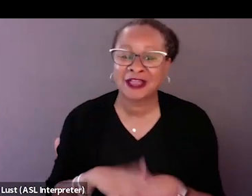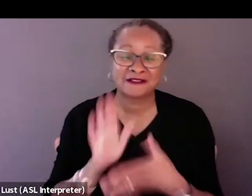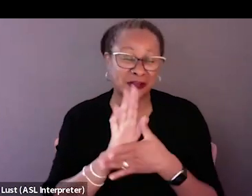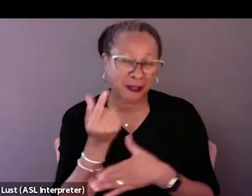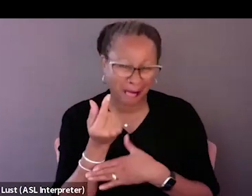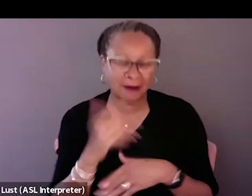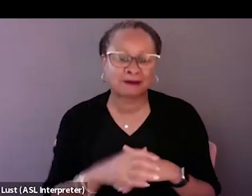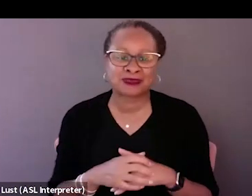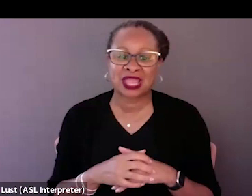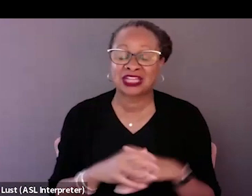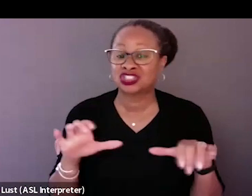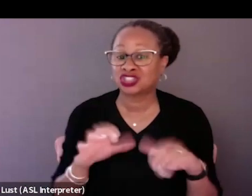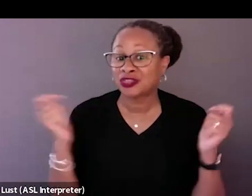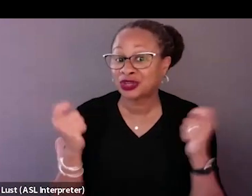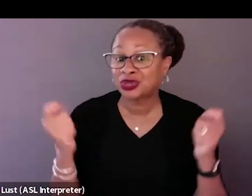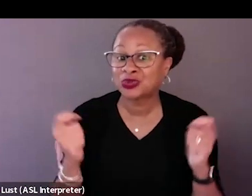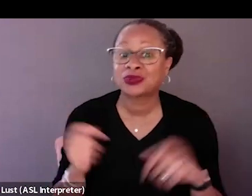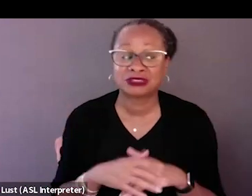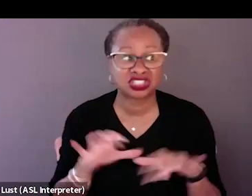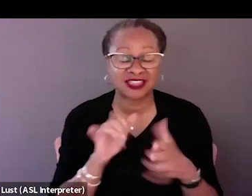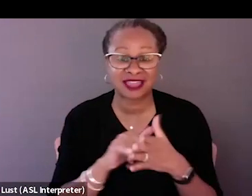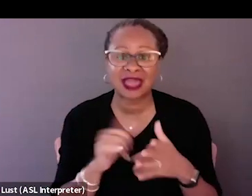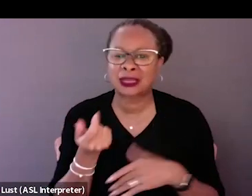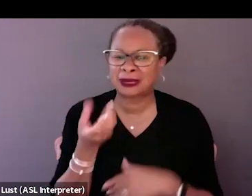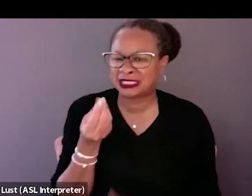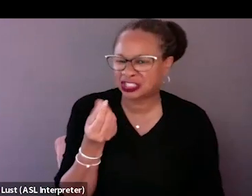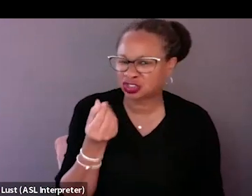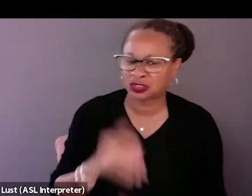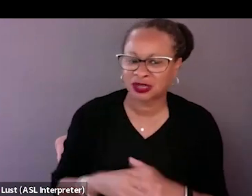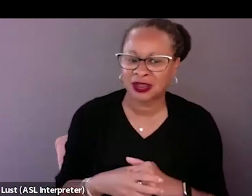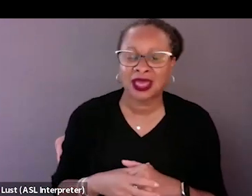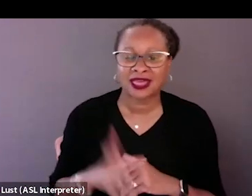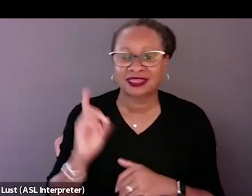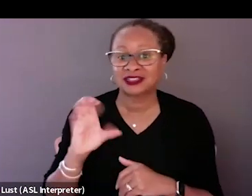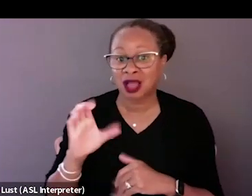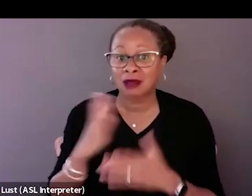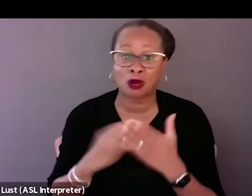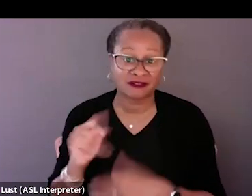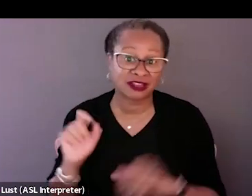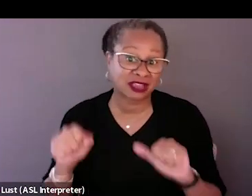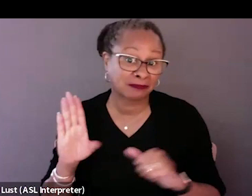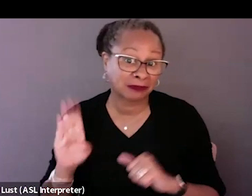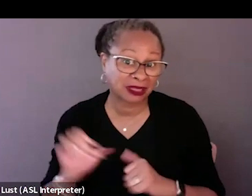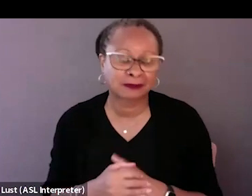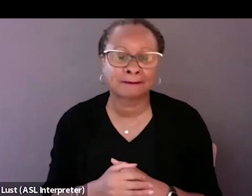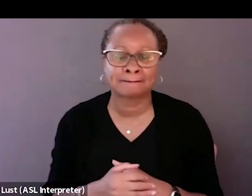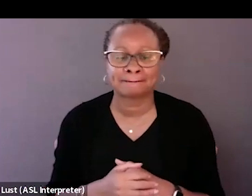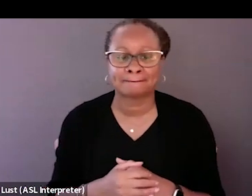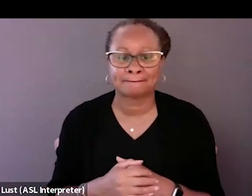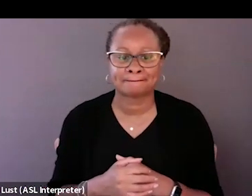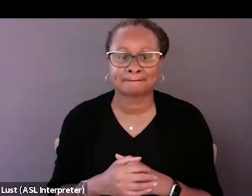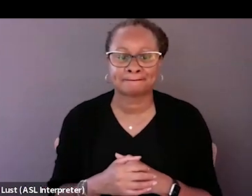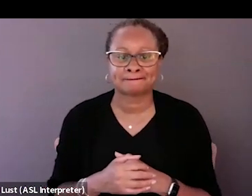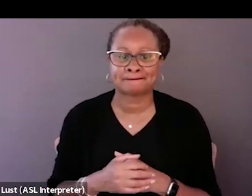filmed at the reunion. So there was like, so there was a little bit of that texture of like what, like the documentary part of it could be. And